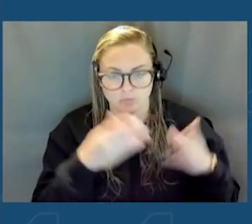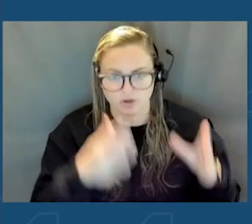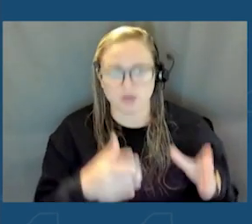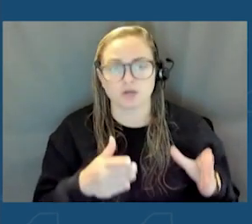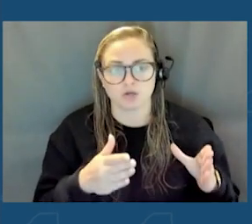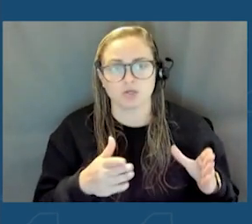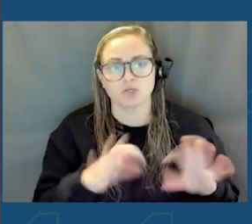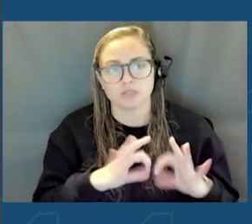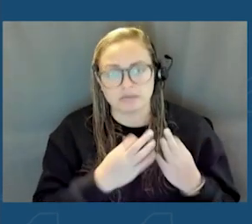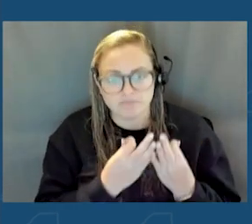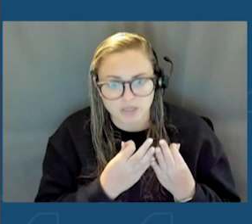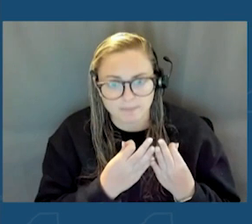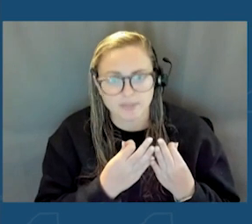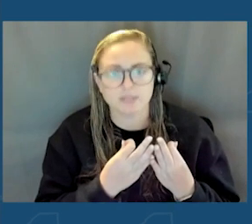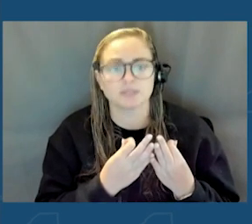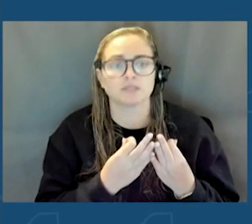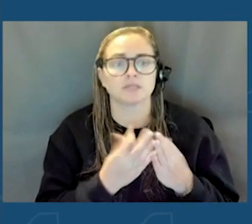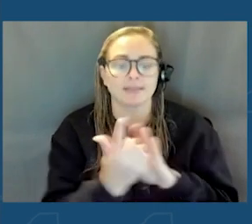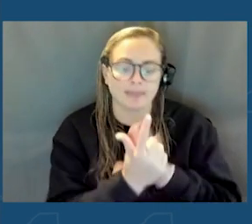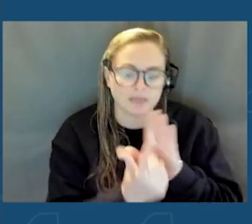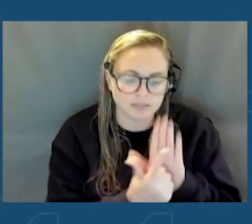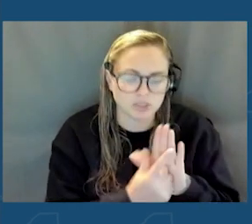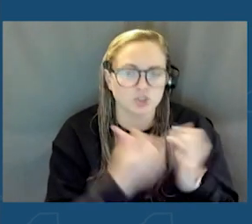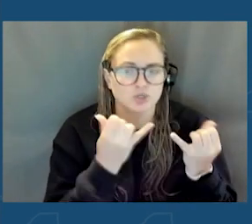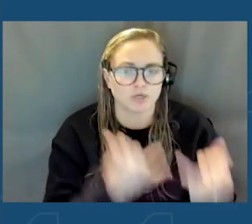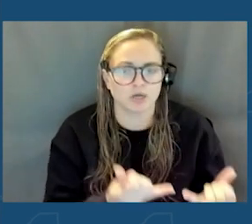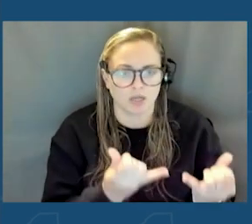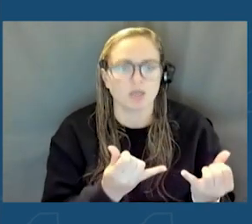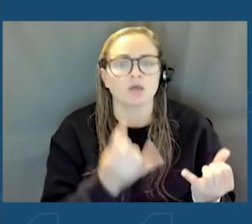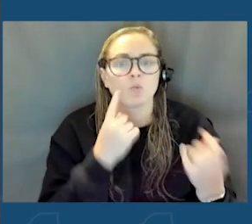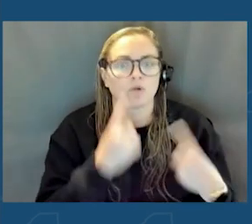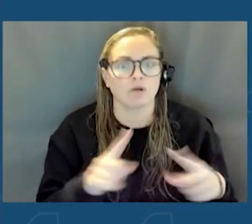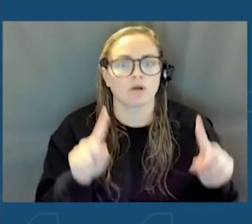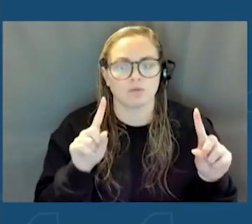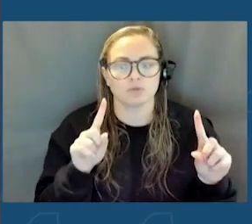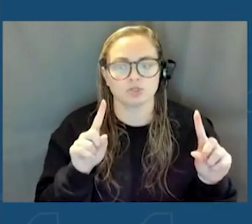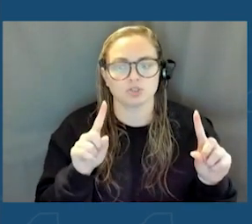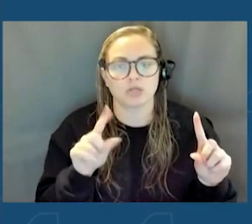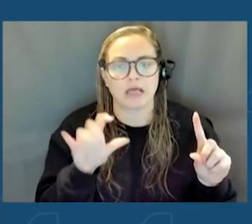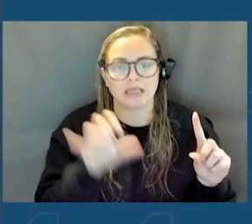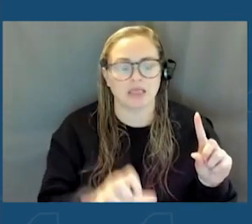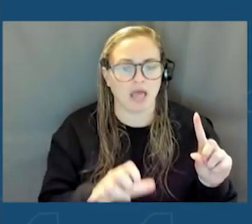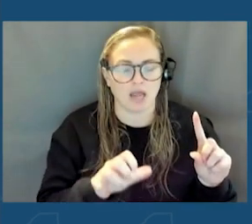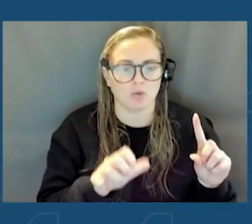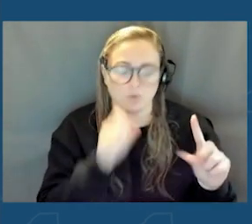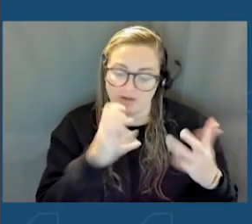their families, and this legislation today will accomplish that, and we're not